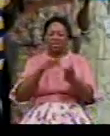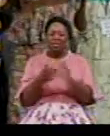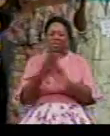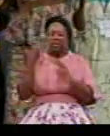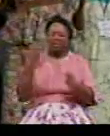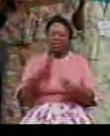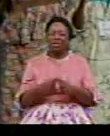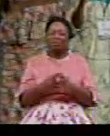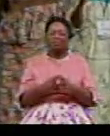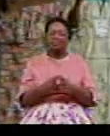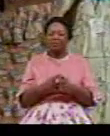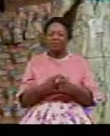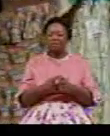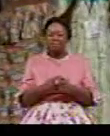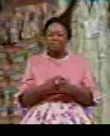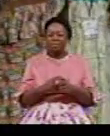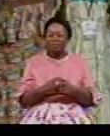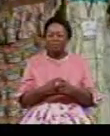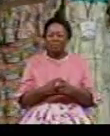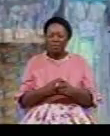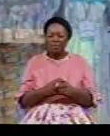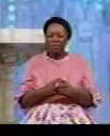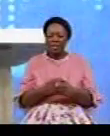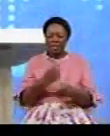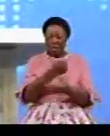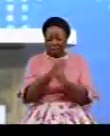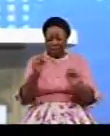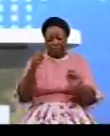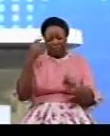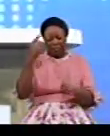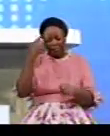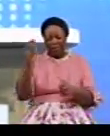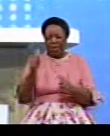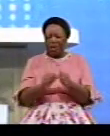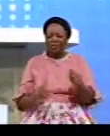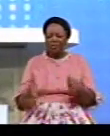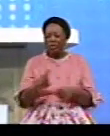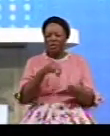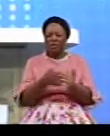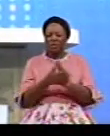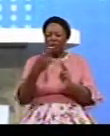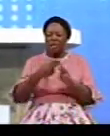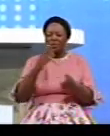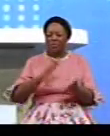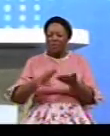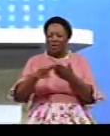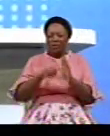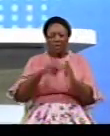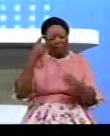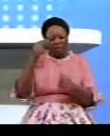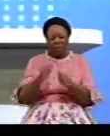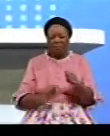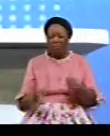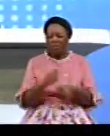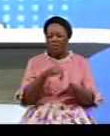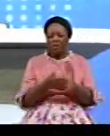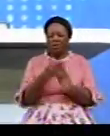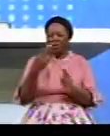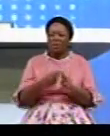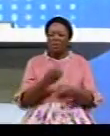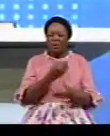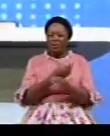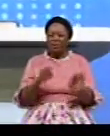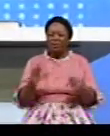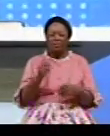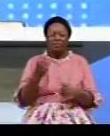verse 7. In verse 7 it says, purge me with hyssop, and I shall be clean. Here